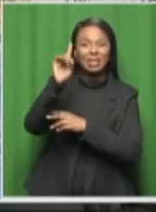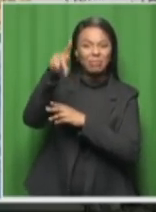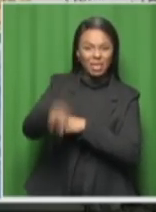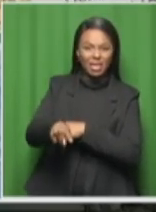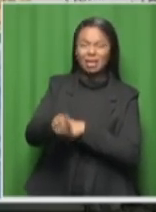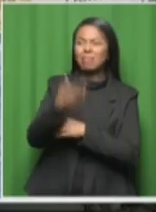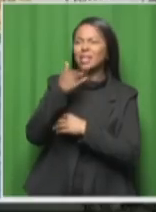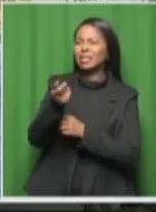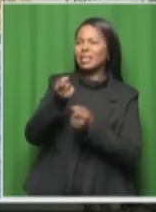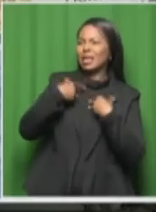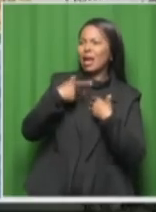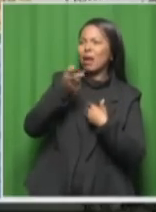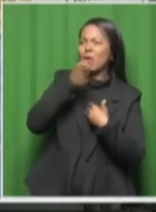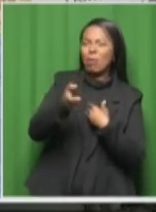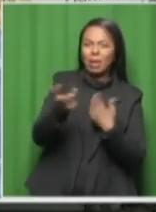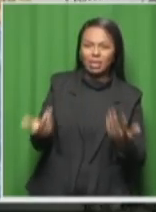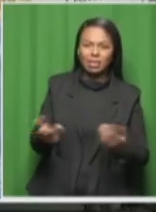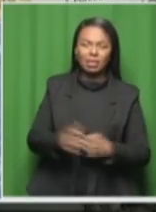comment on that.